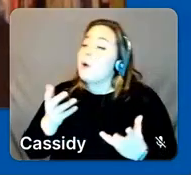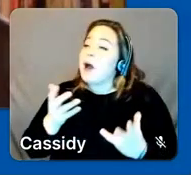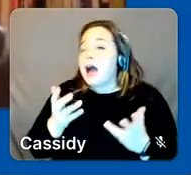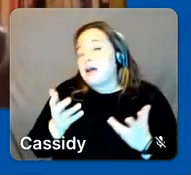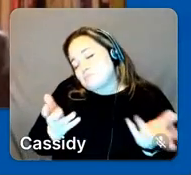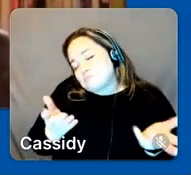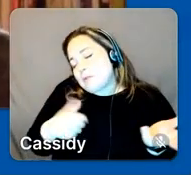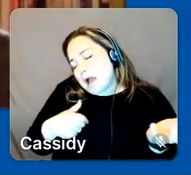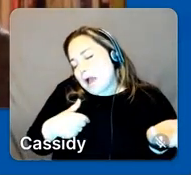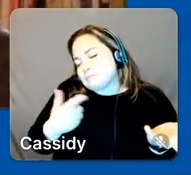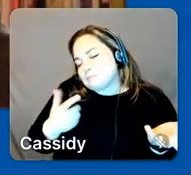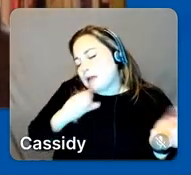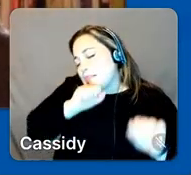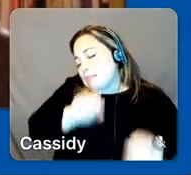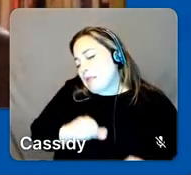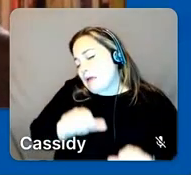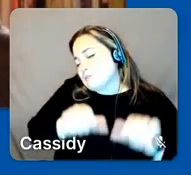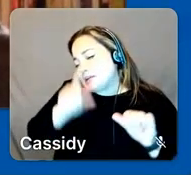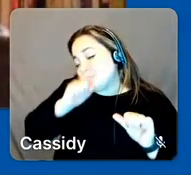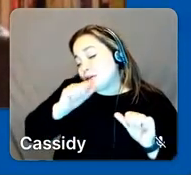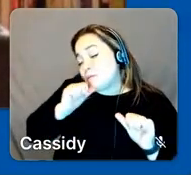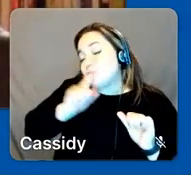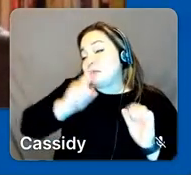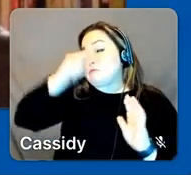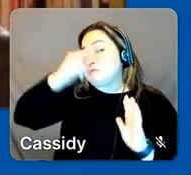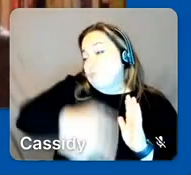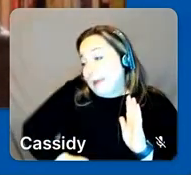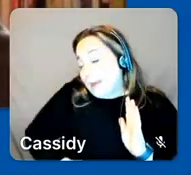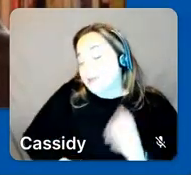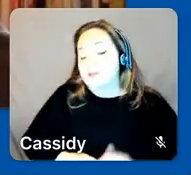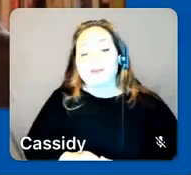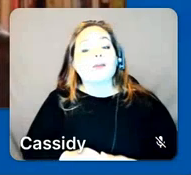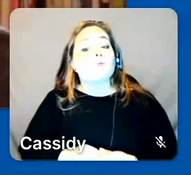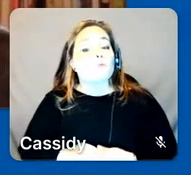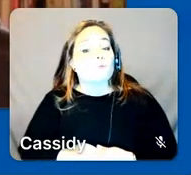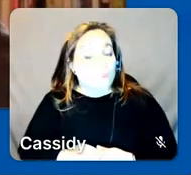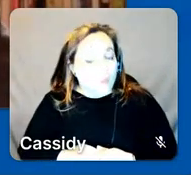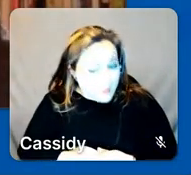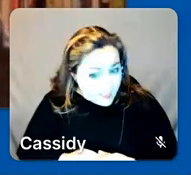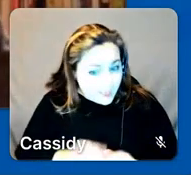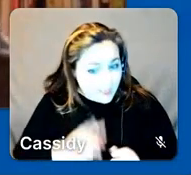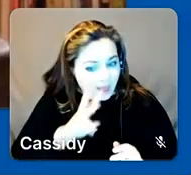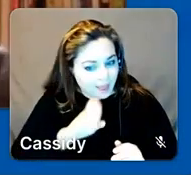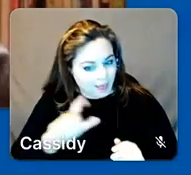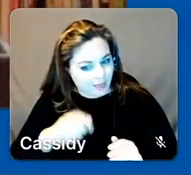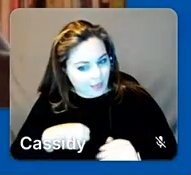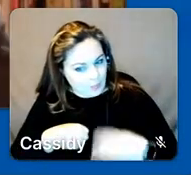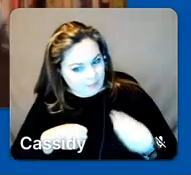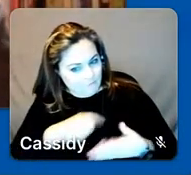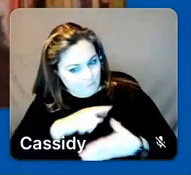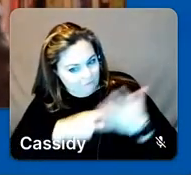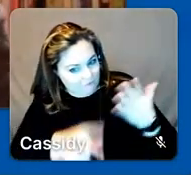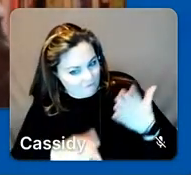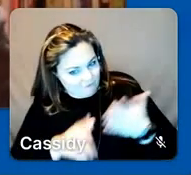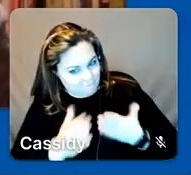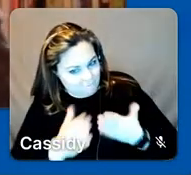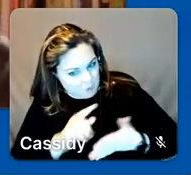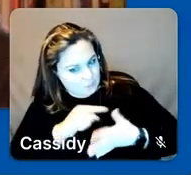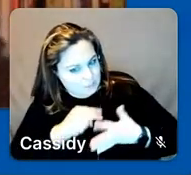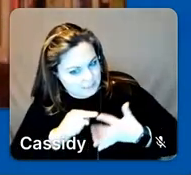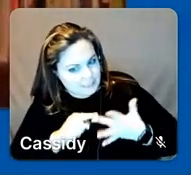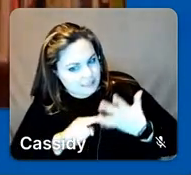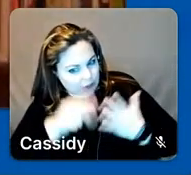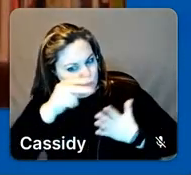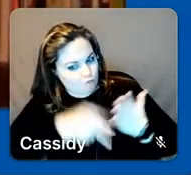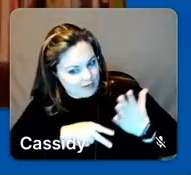know, I love science fiction. I haven't really read it. And you're like, well, I'm going to give you 5 books to read. And I want you to come